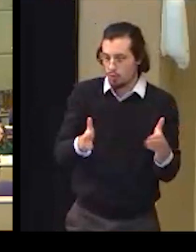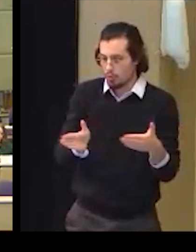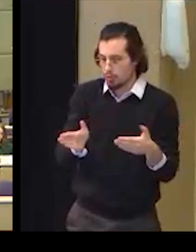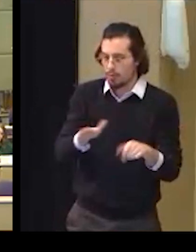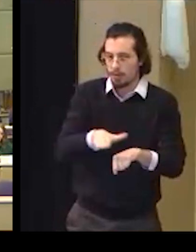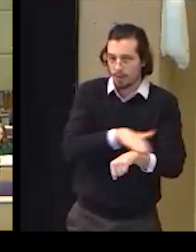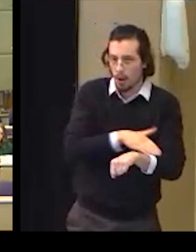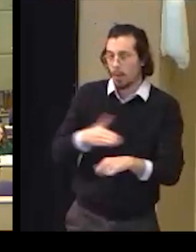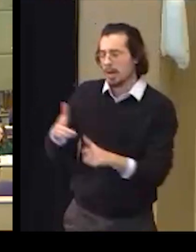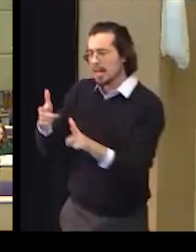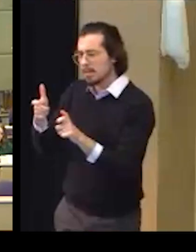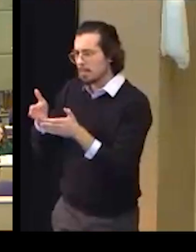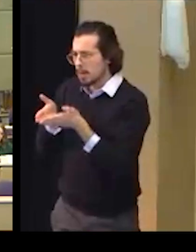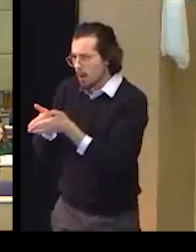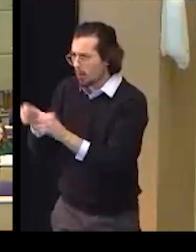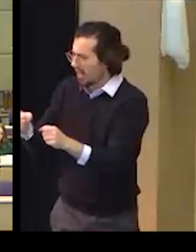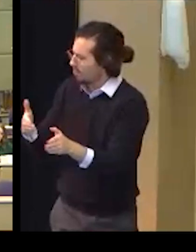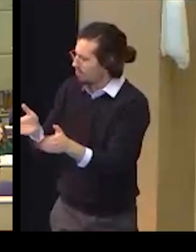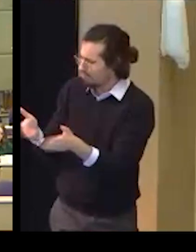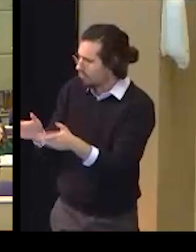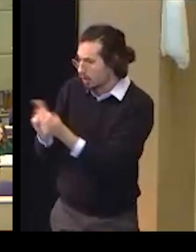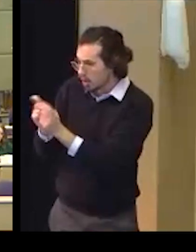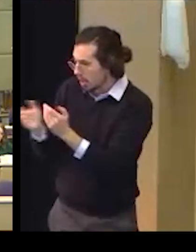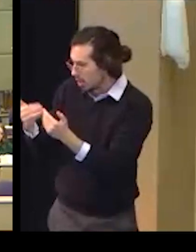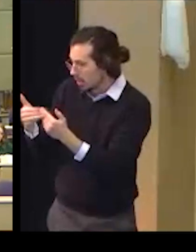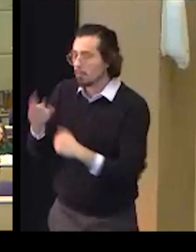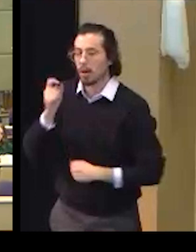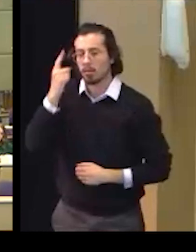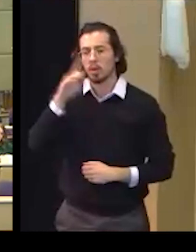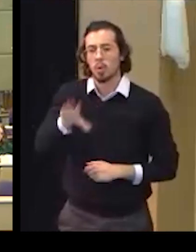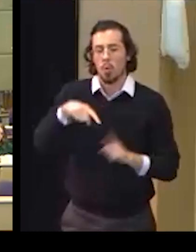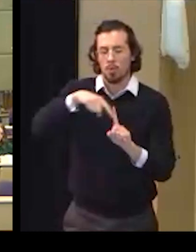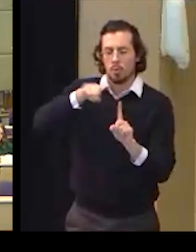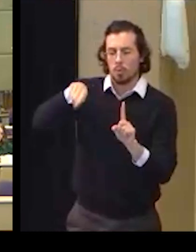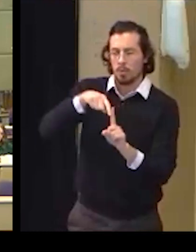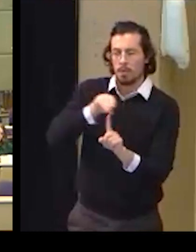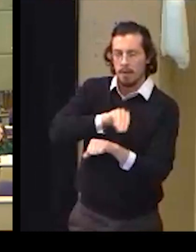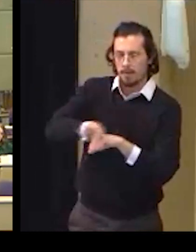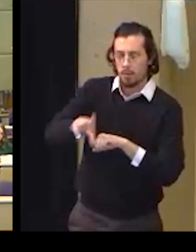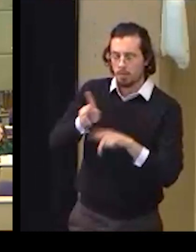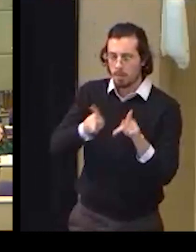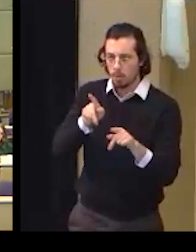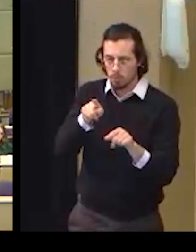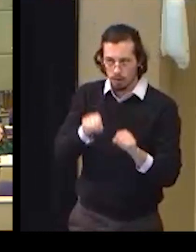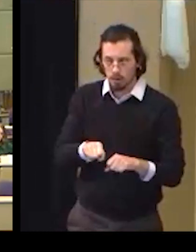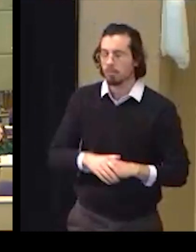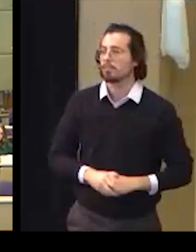A lot of it is the individual work, but there's circle of influence where I know, I don't know